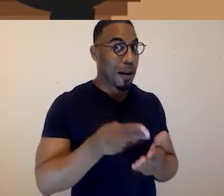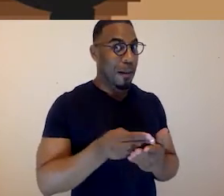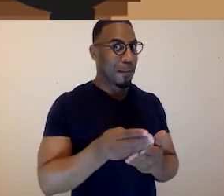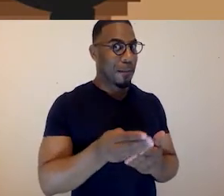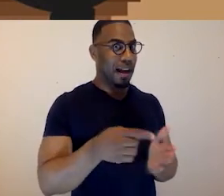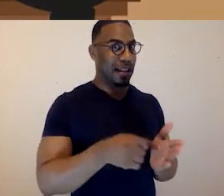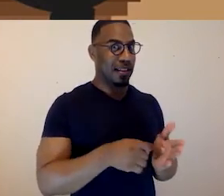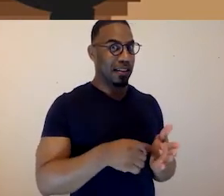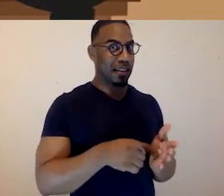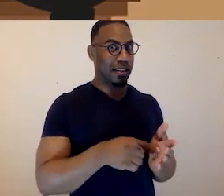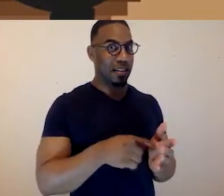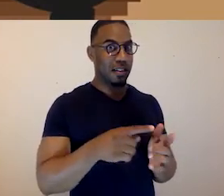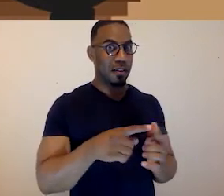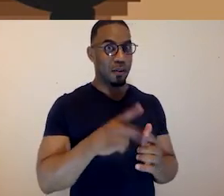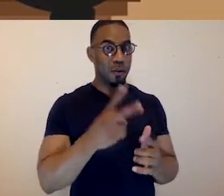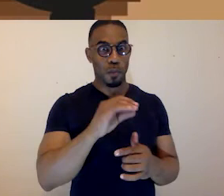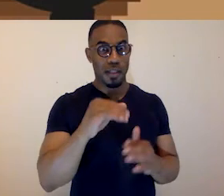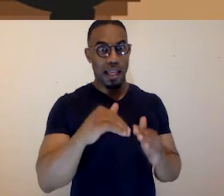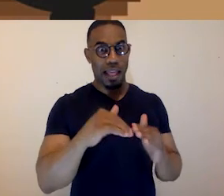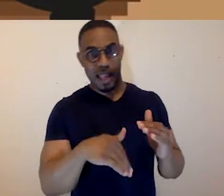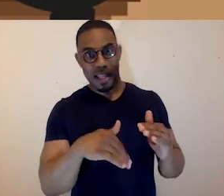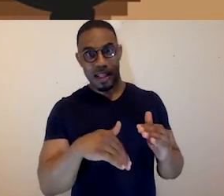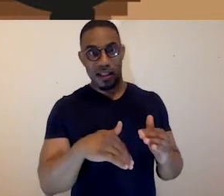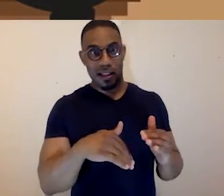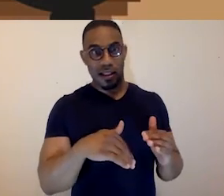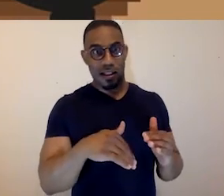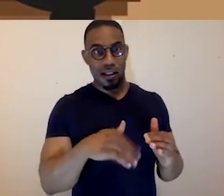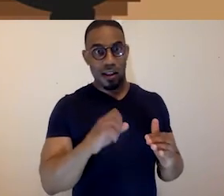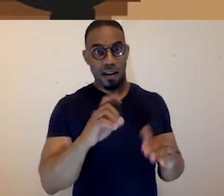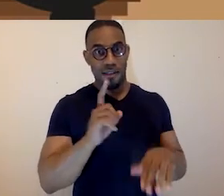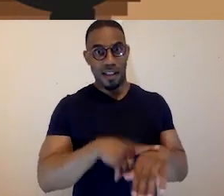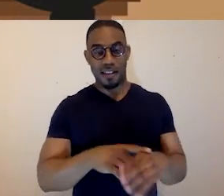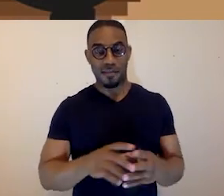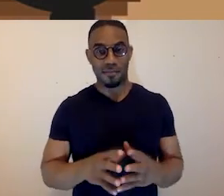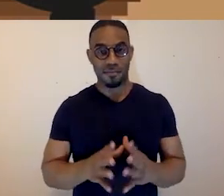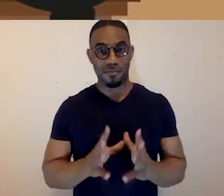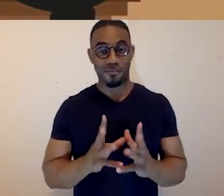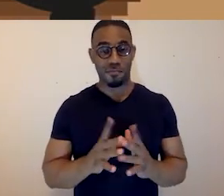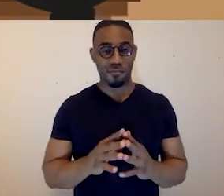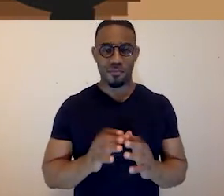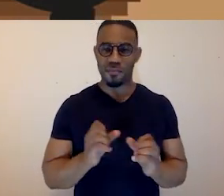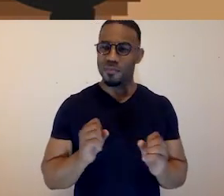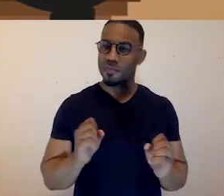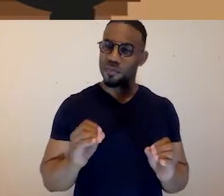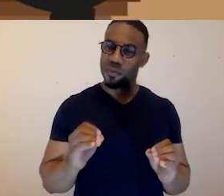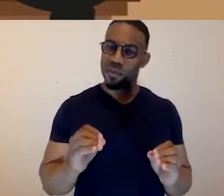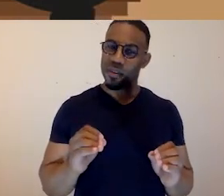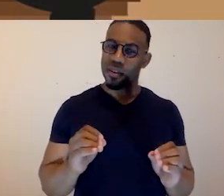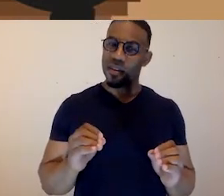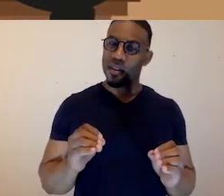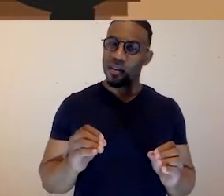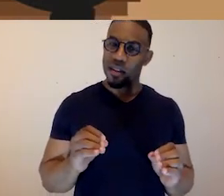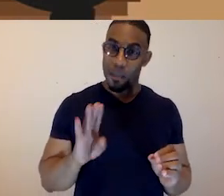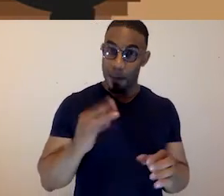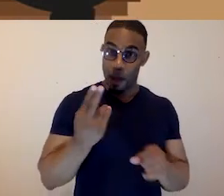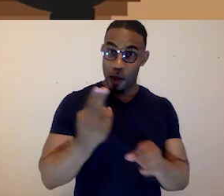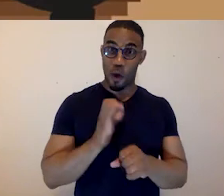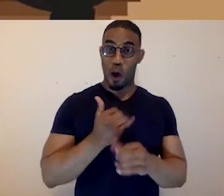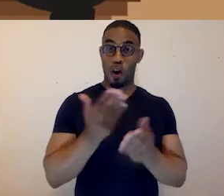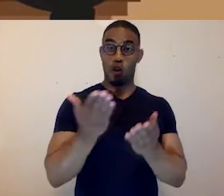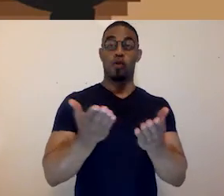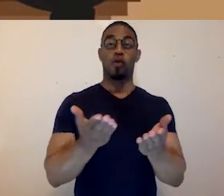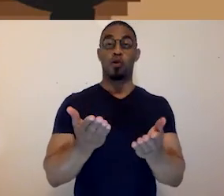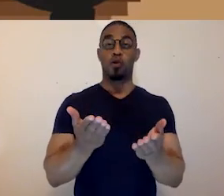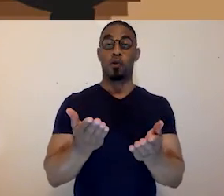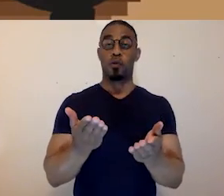buying this 2%, less than 2% of the time. So by using our